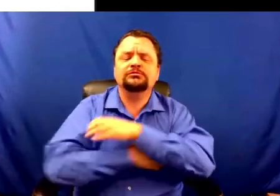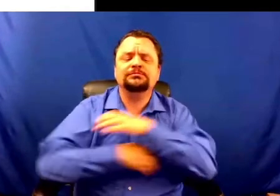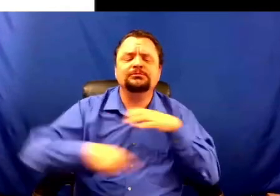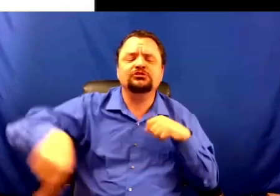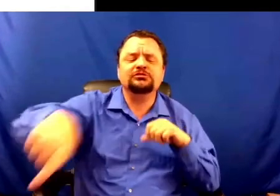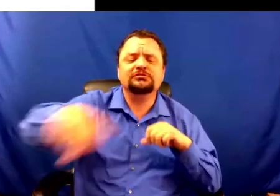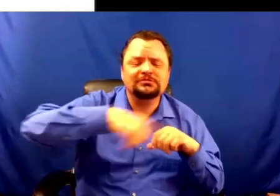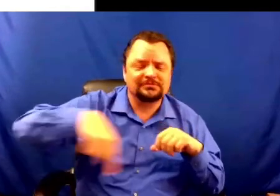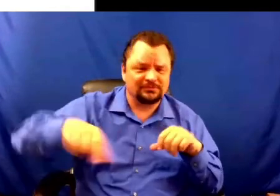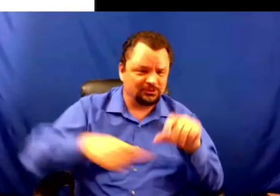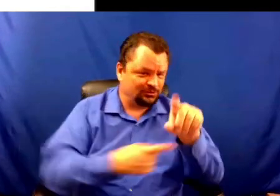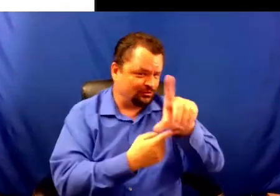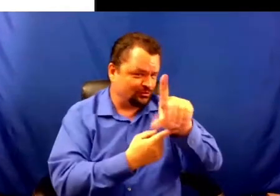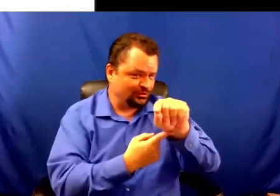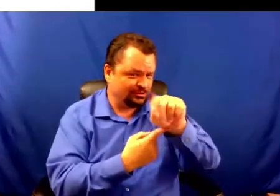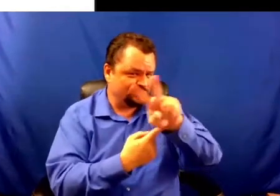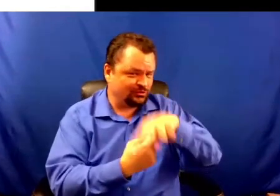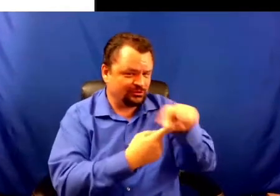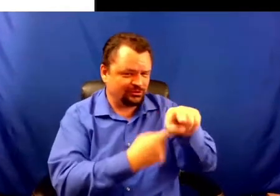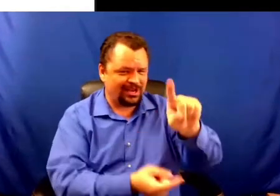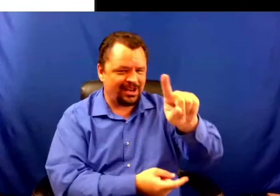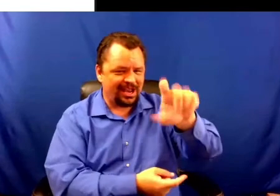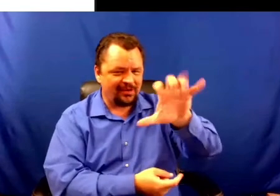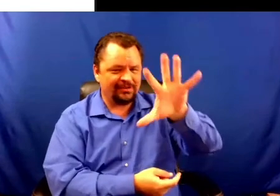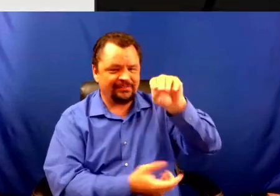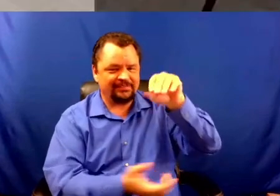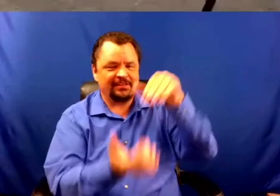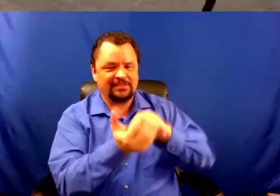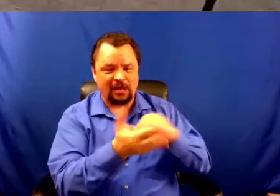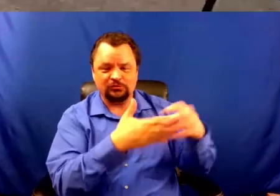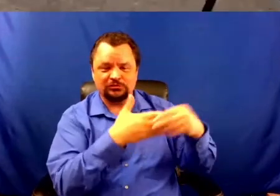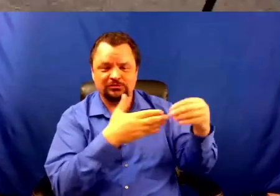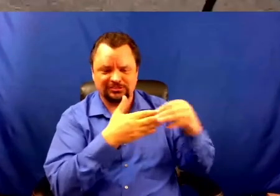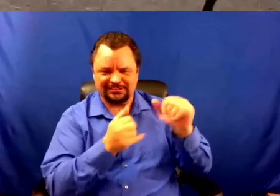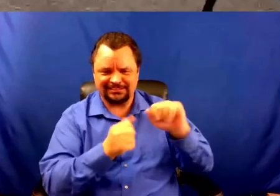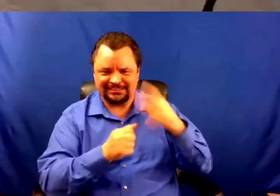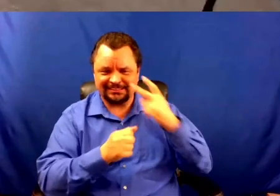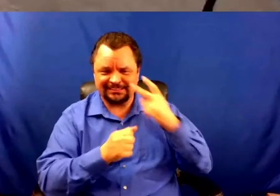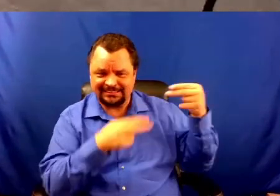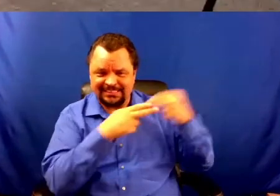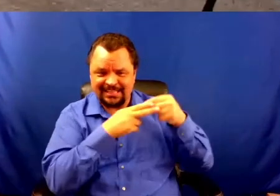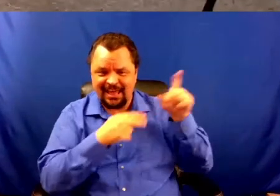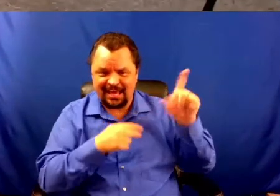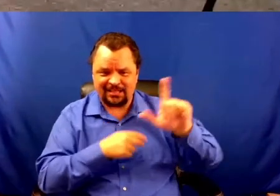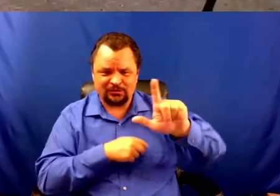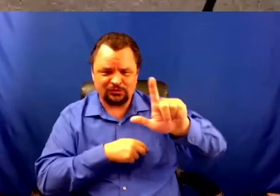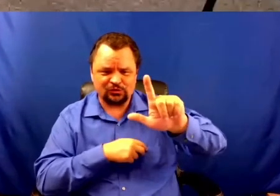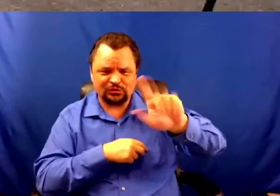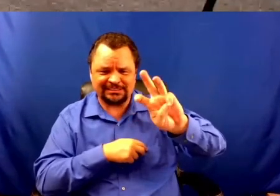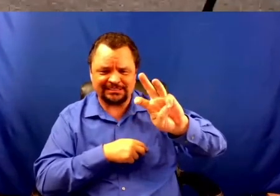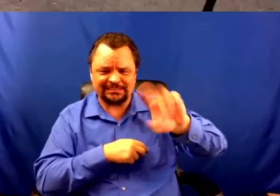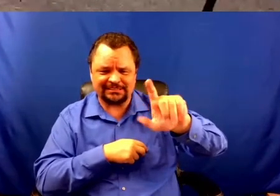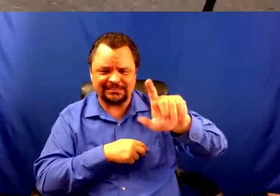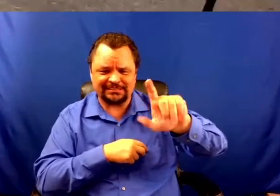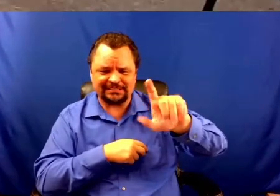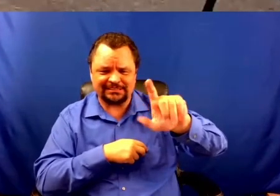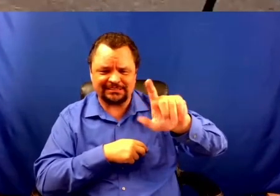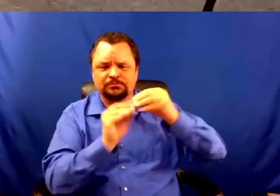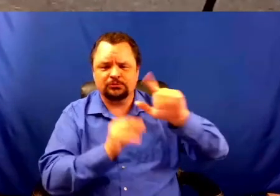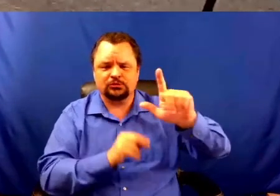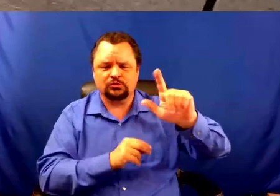2022 of $150,000, you can see on slide 26 of your packet that the Board of County Commissioners